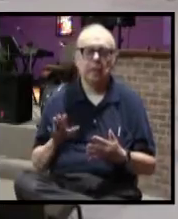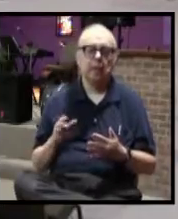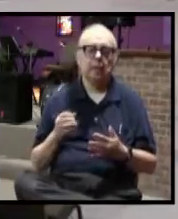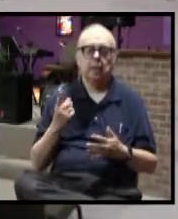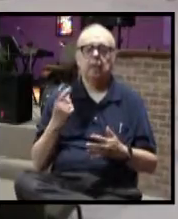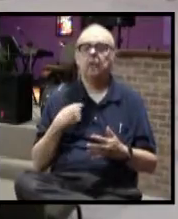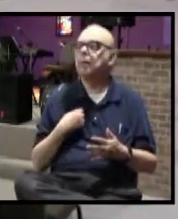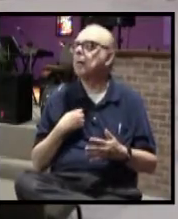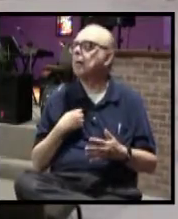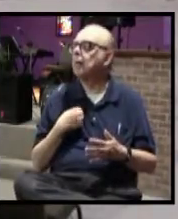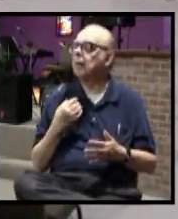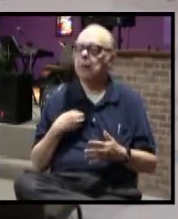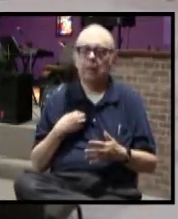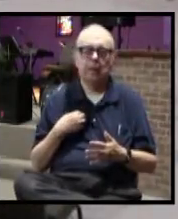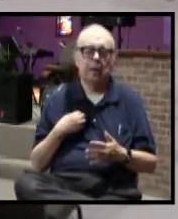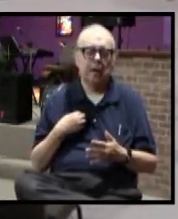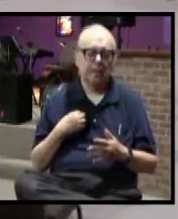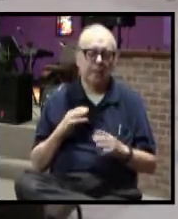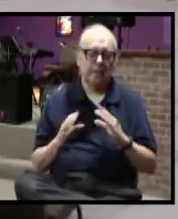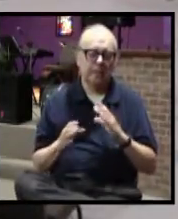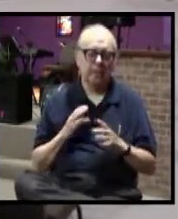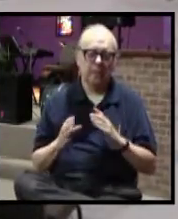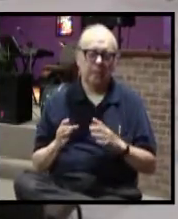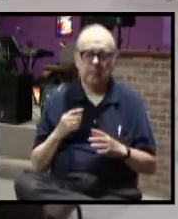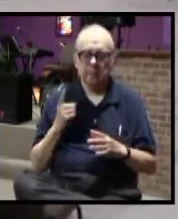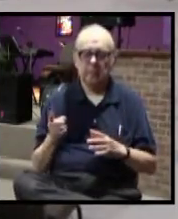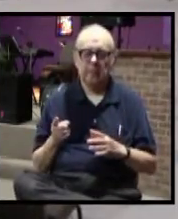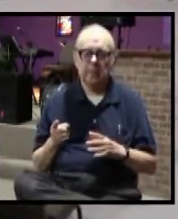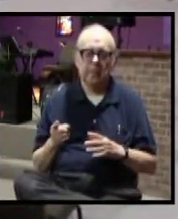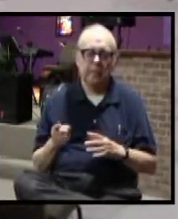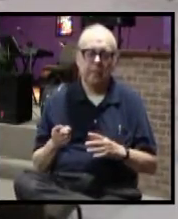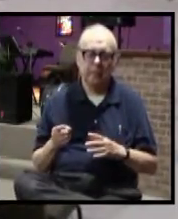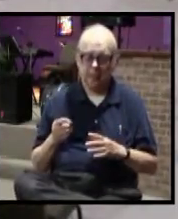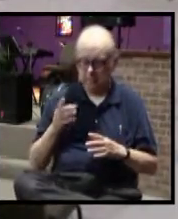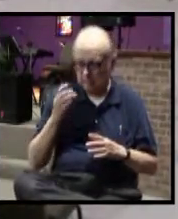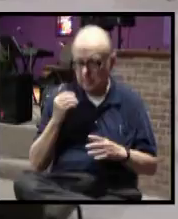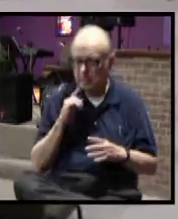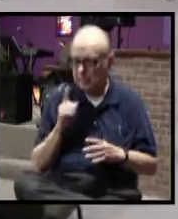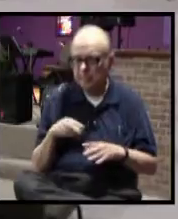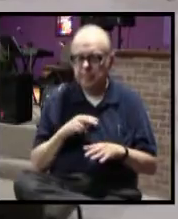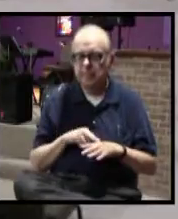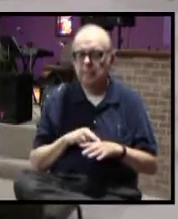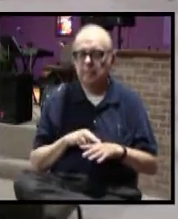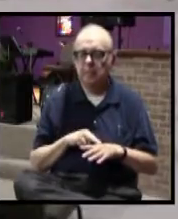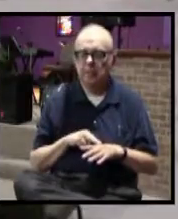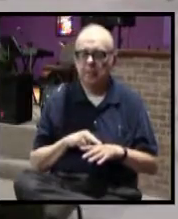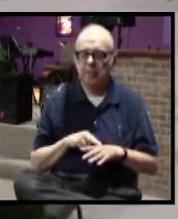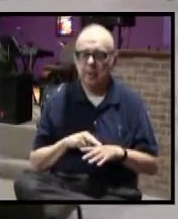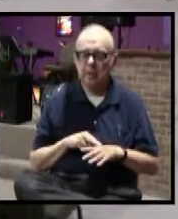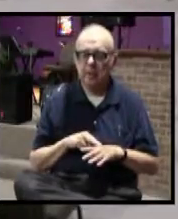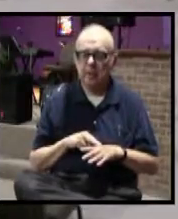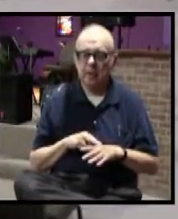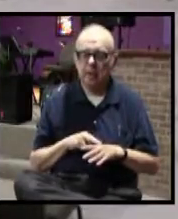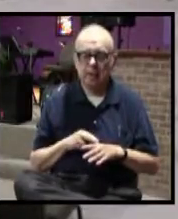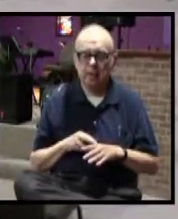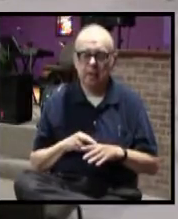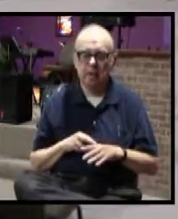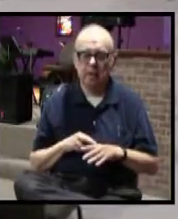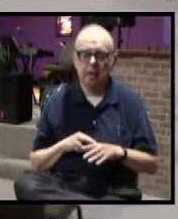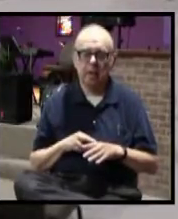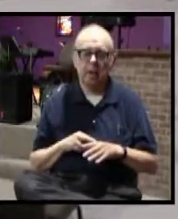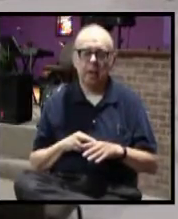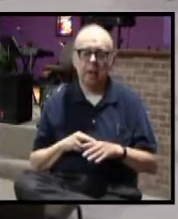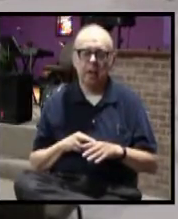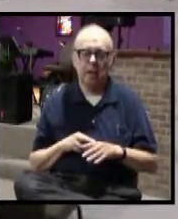I'm sorry, it never occurred to them to have this particular conversation. I'm sure that if Christopher were typical, that's the word we use instead of